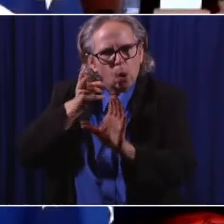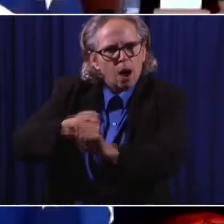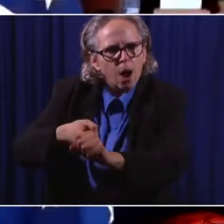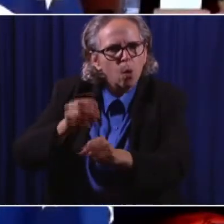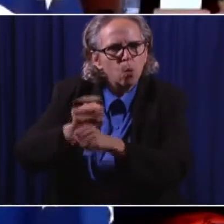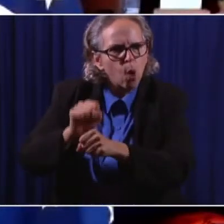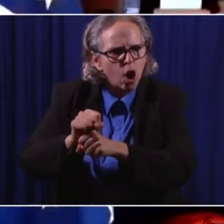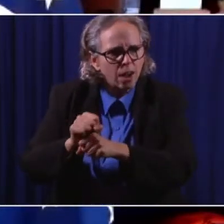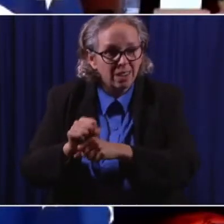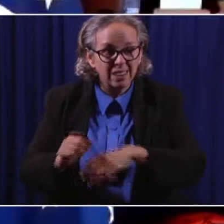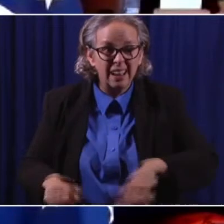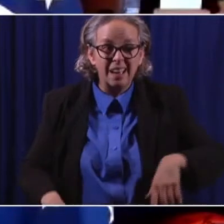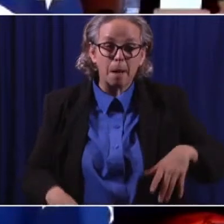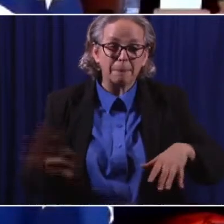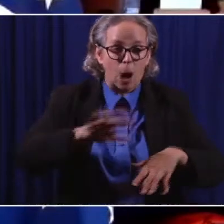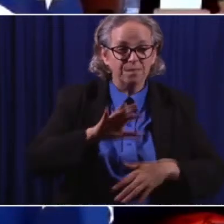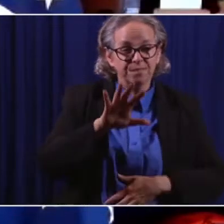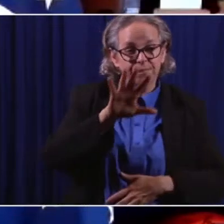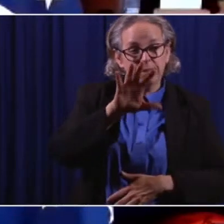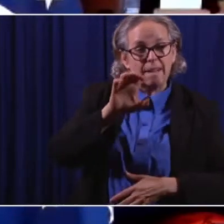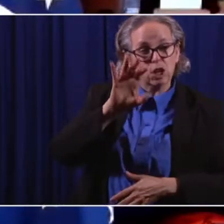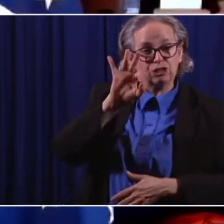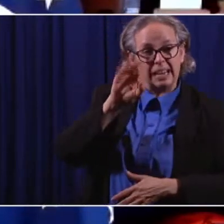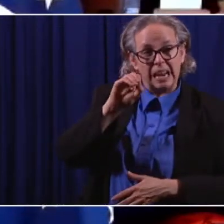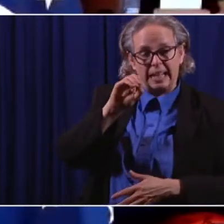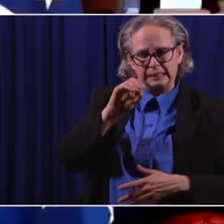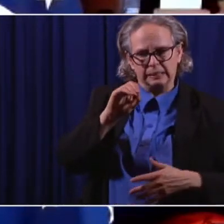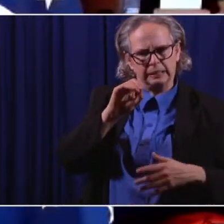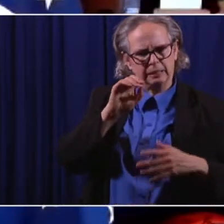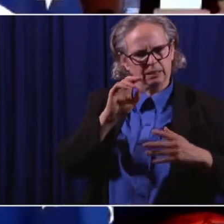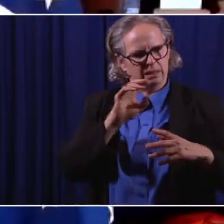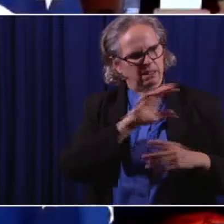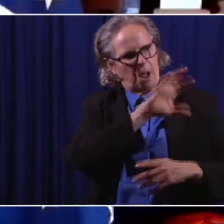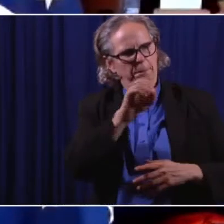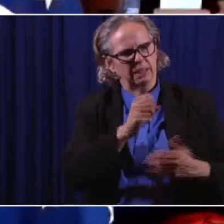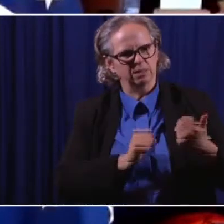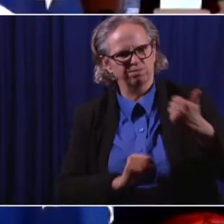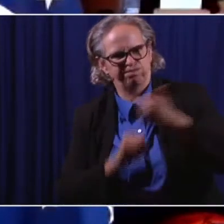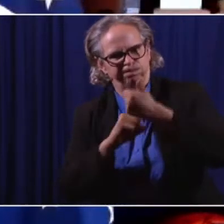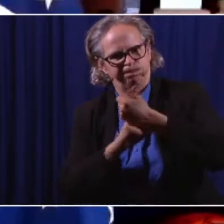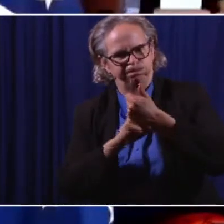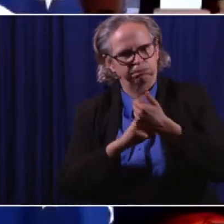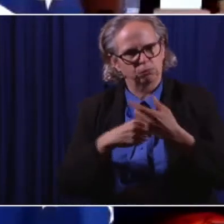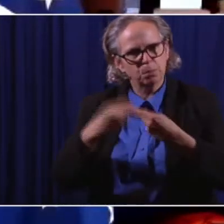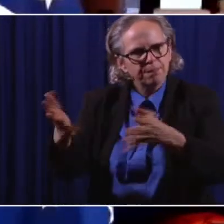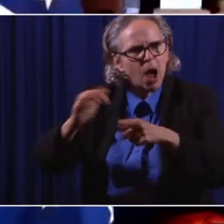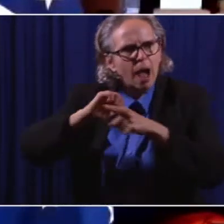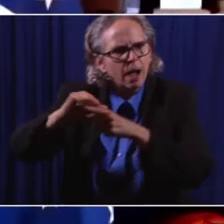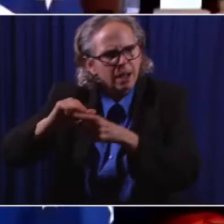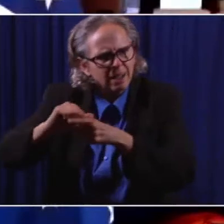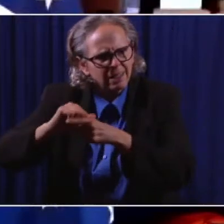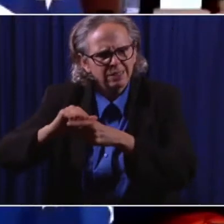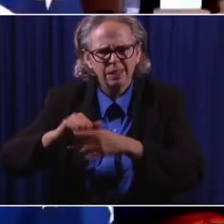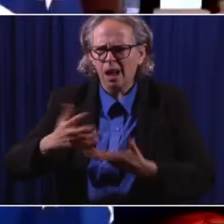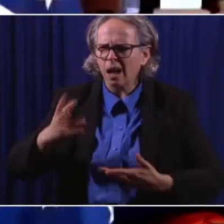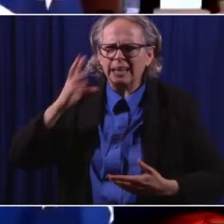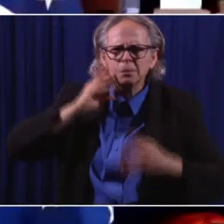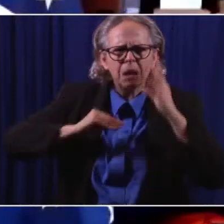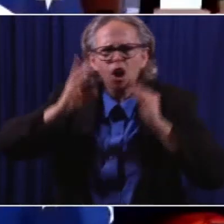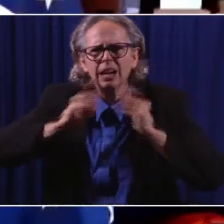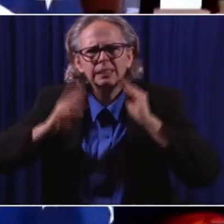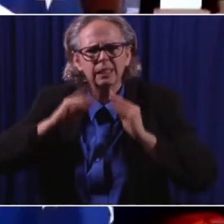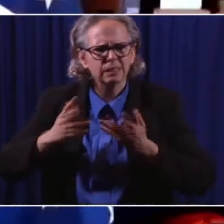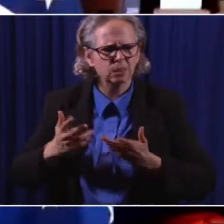sponsors of apprenticeships in the state of Ohio. The great thing about an apprenticeship is that you can learn and earn at the